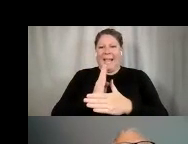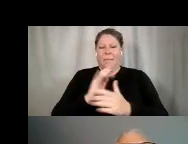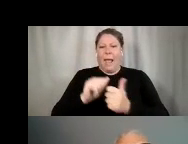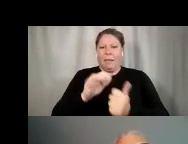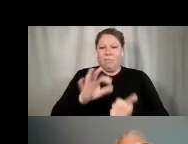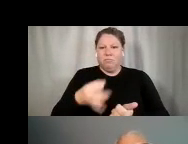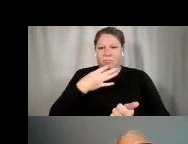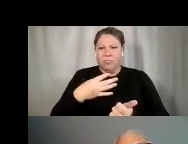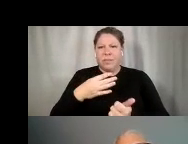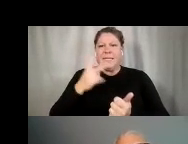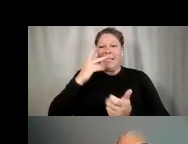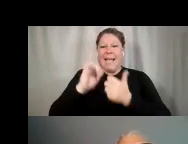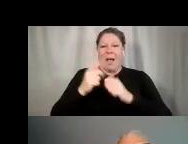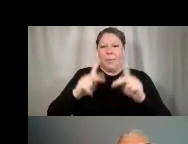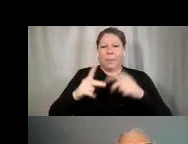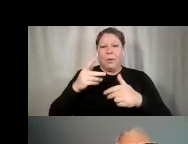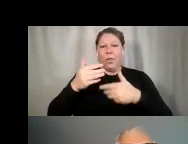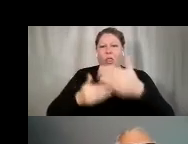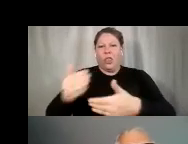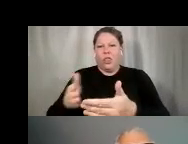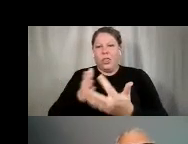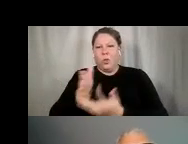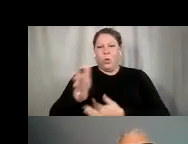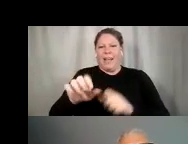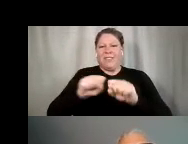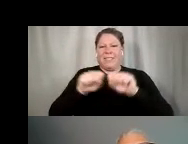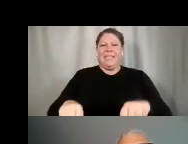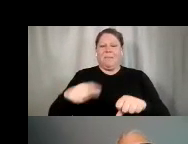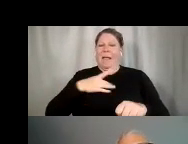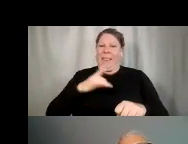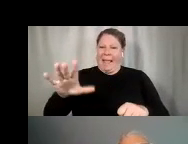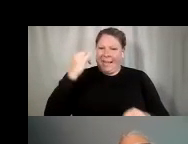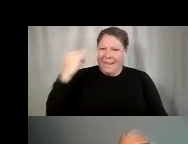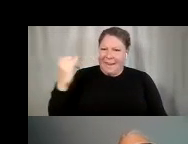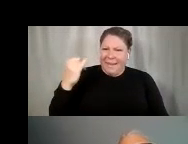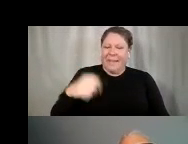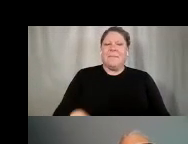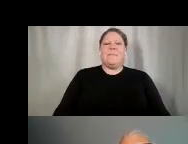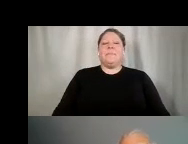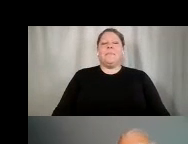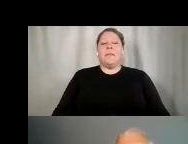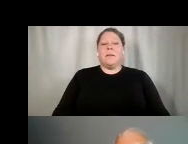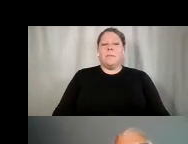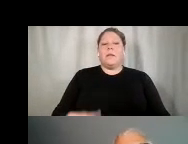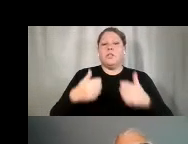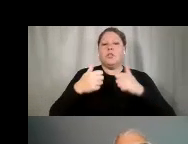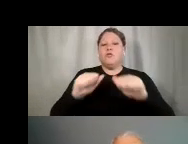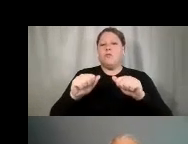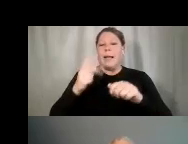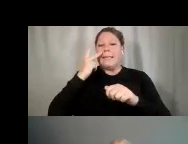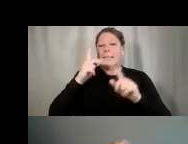how people move through the system. But what this is really doing is it's trying it out to see if it's working on 3 different